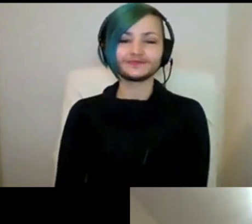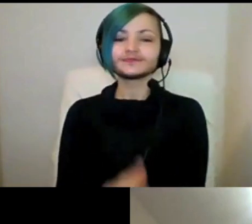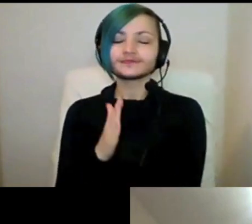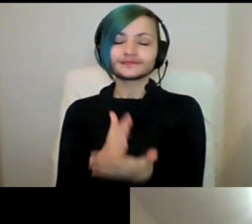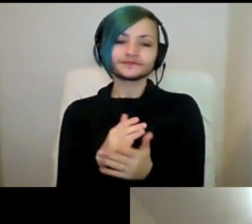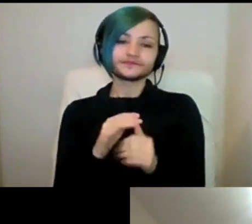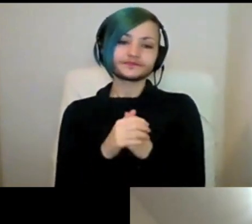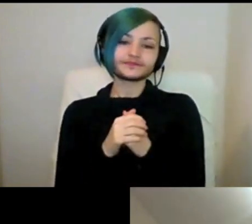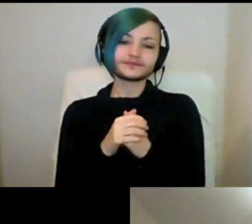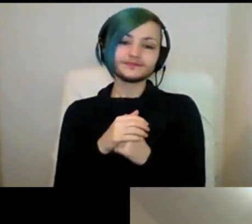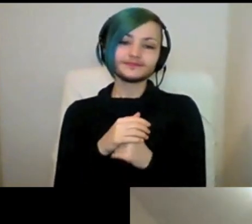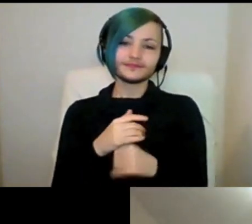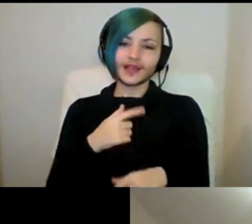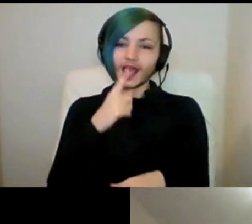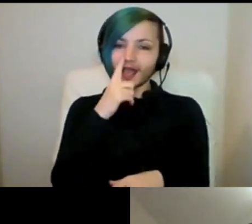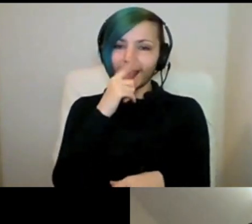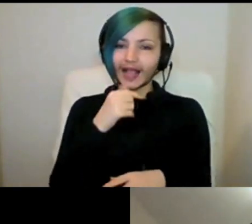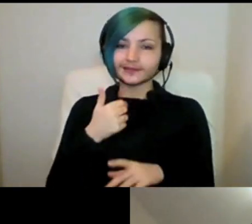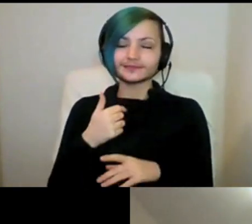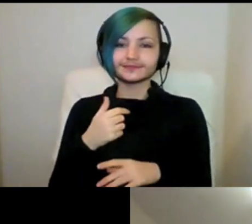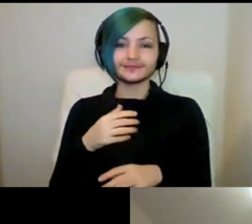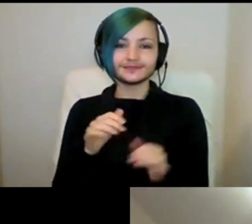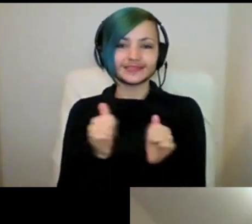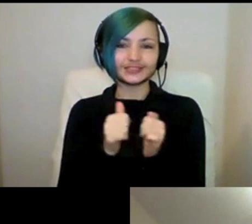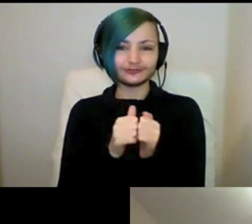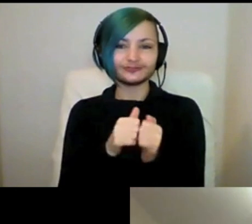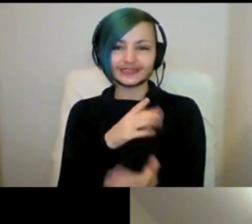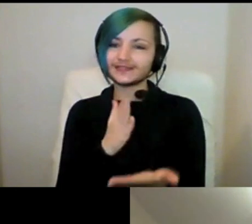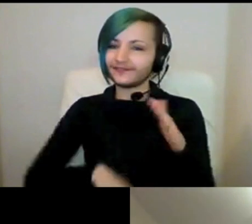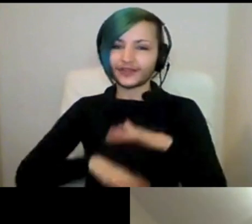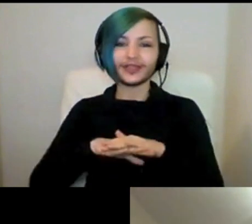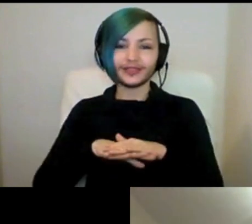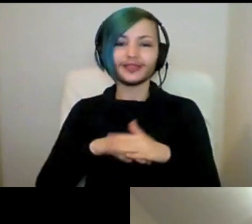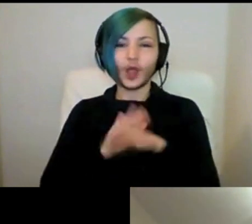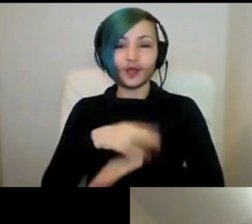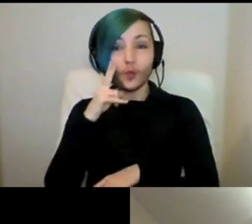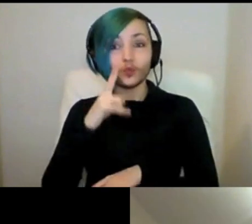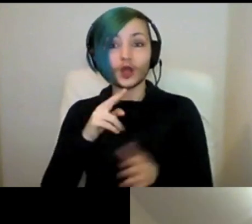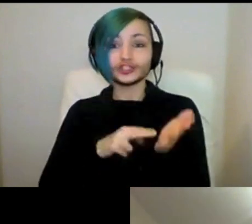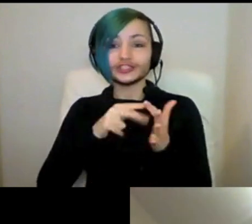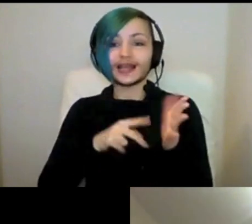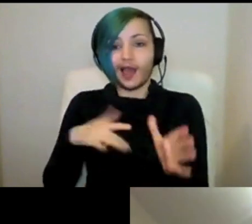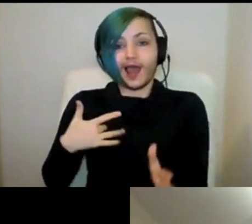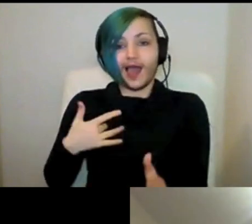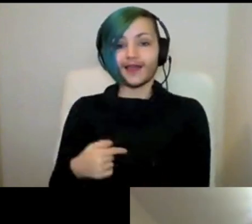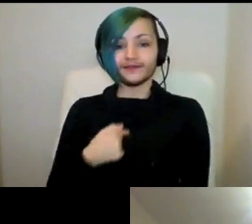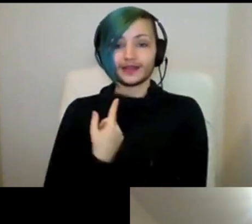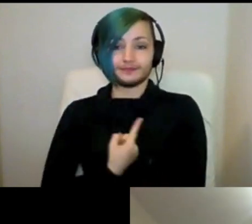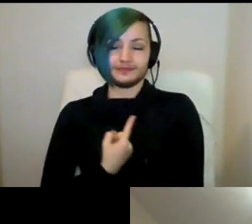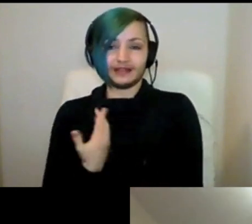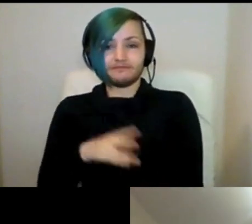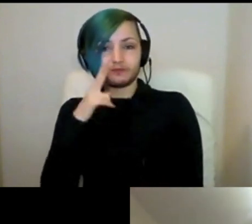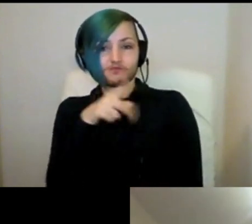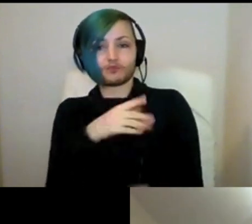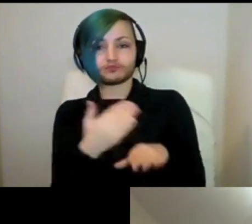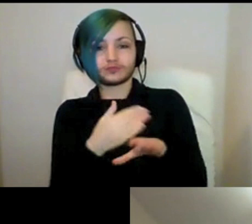definitely second or support what Charlotte was saying about watching Naina live. I had the pleasure of seeing her work